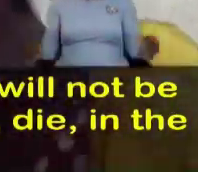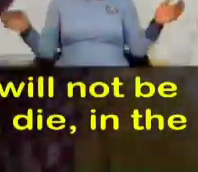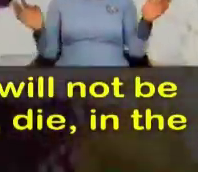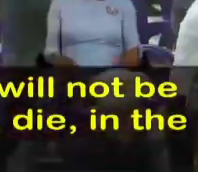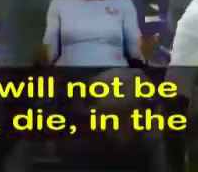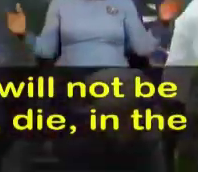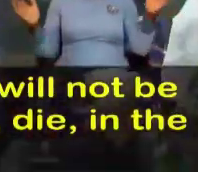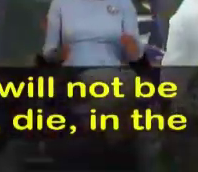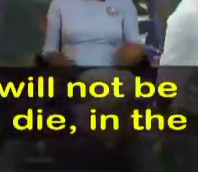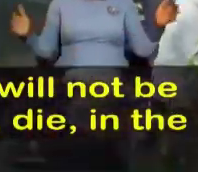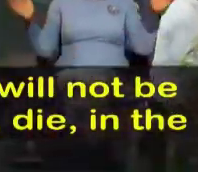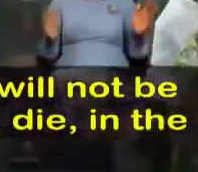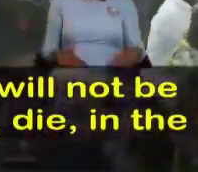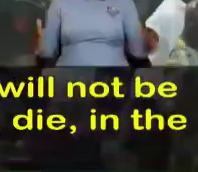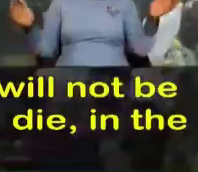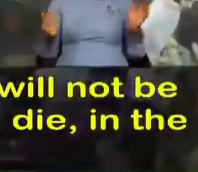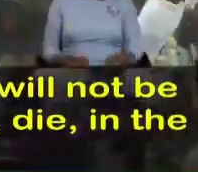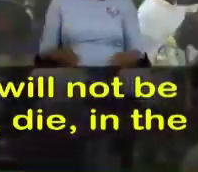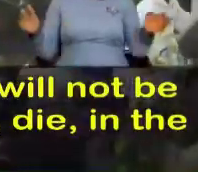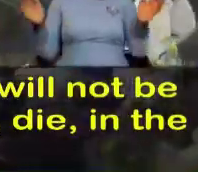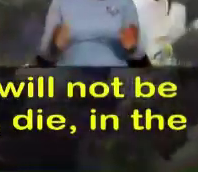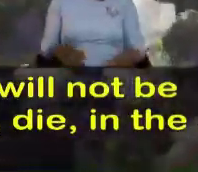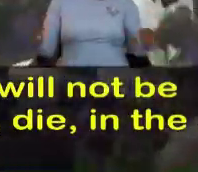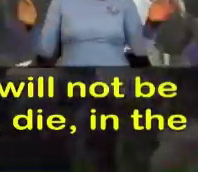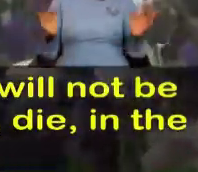Yes, Benny.